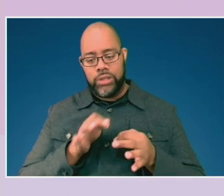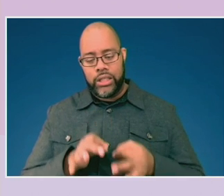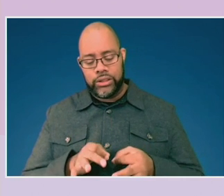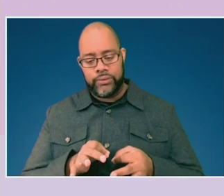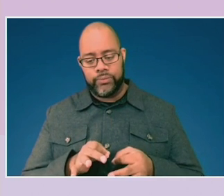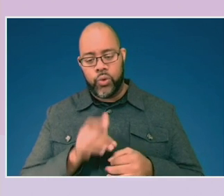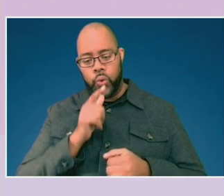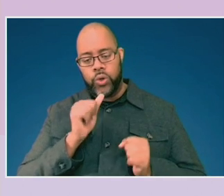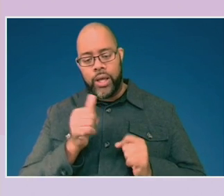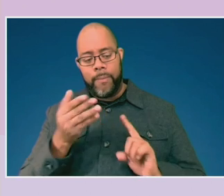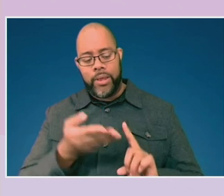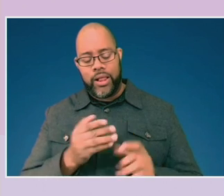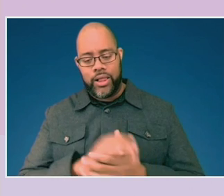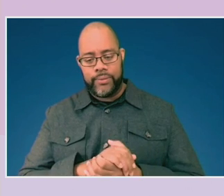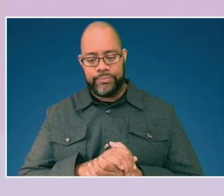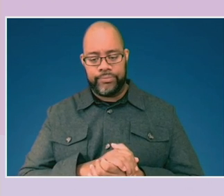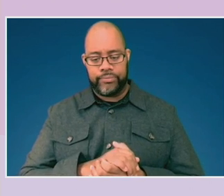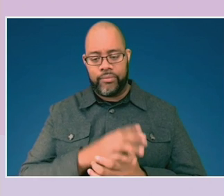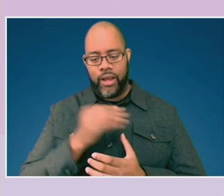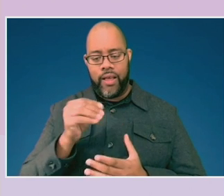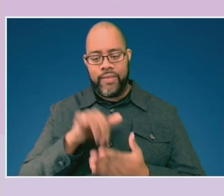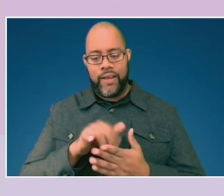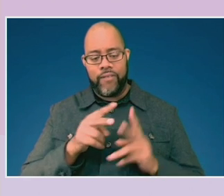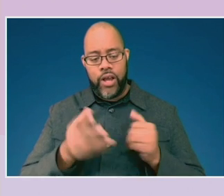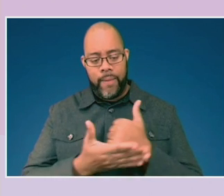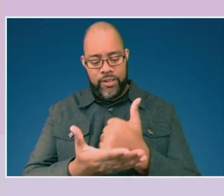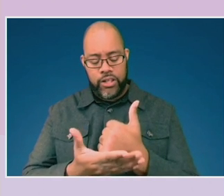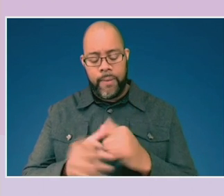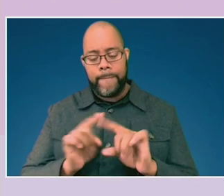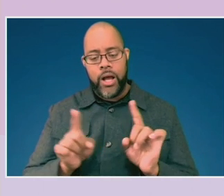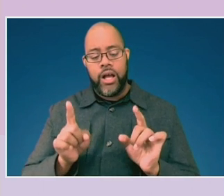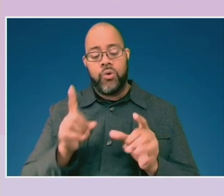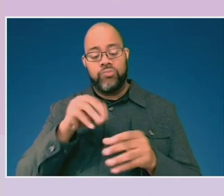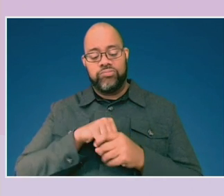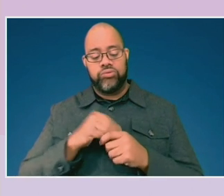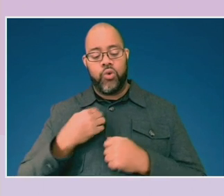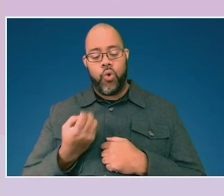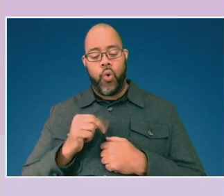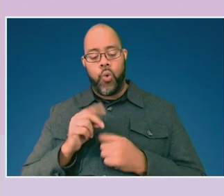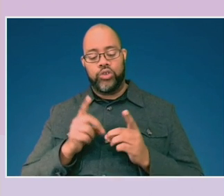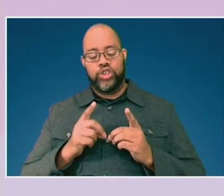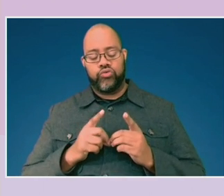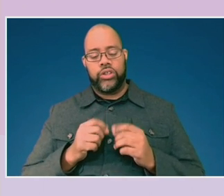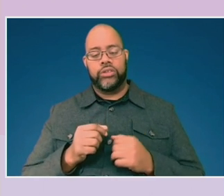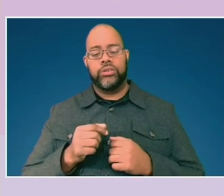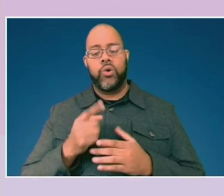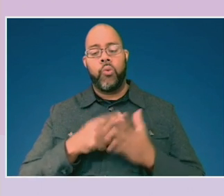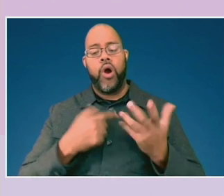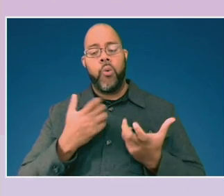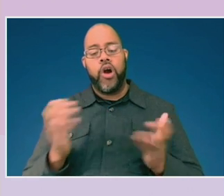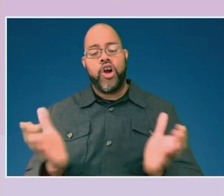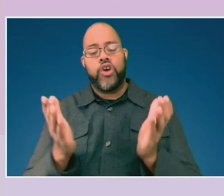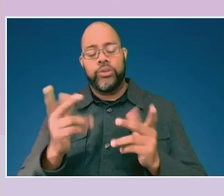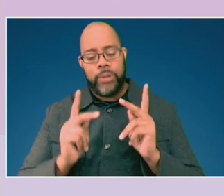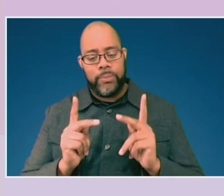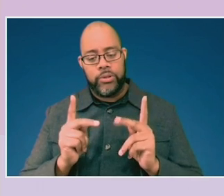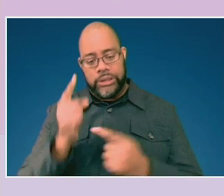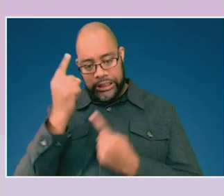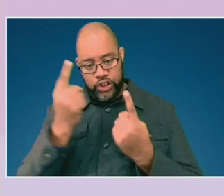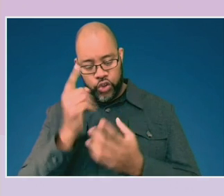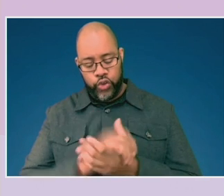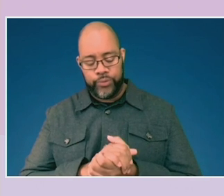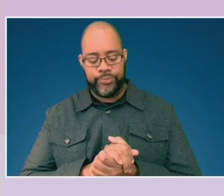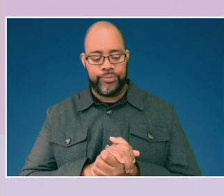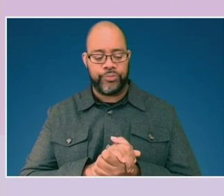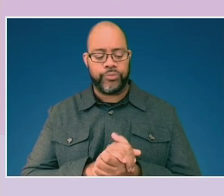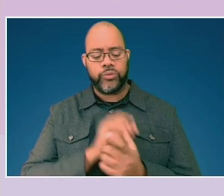can bill, and that's very helpful. But within our own district, what I would encourage people to consider is when